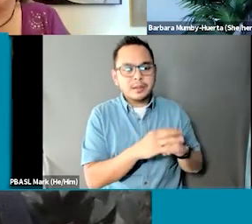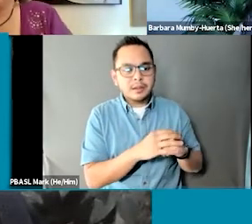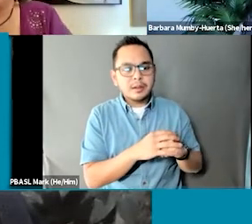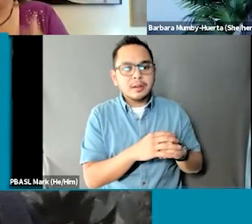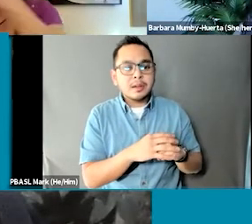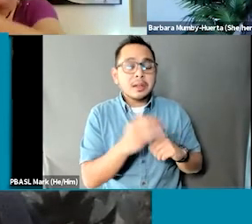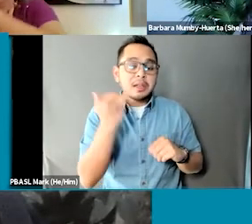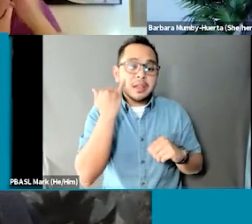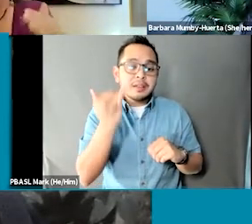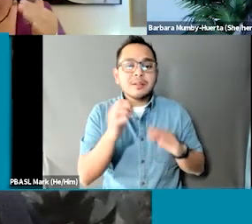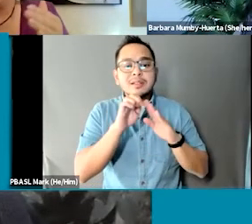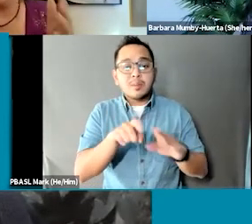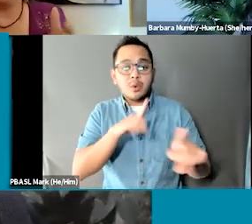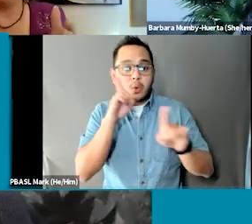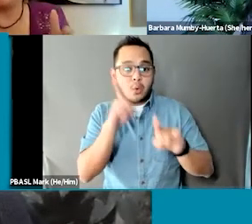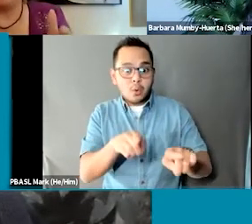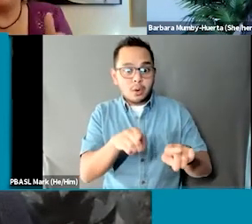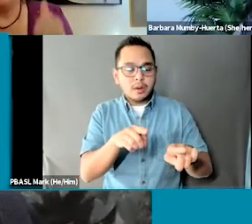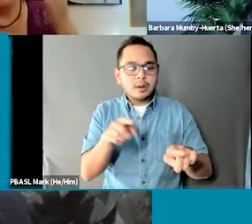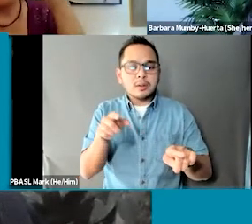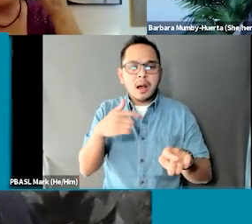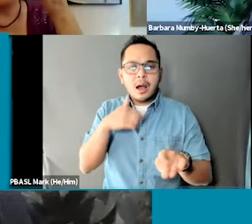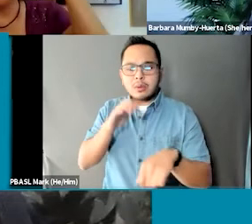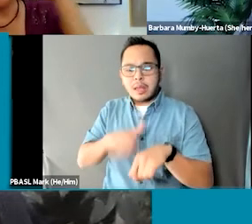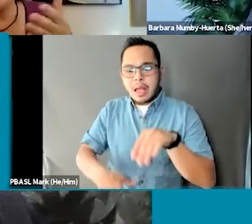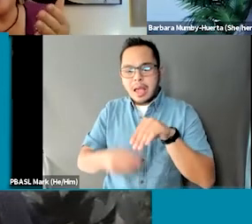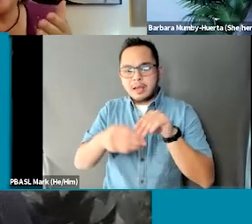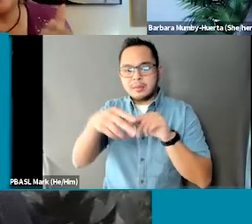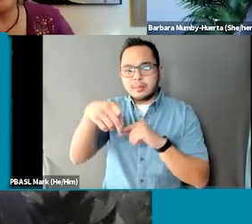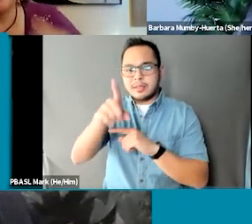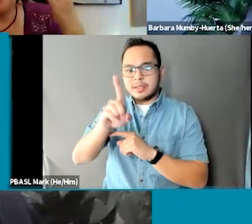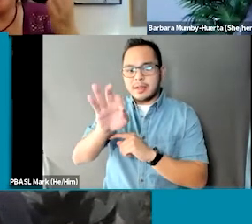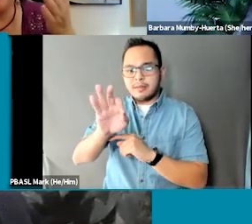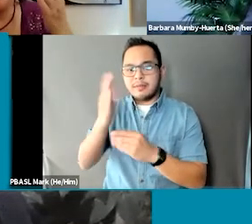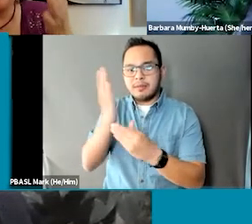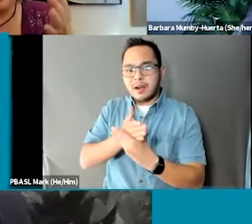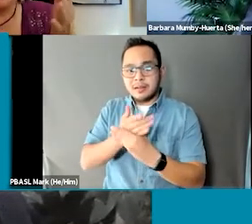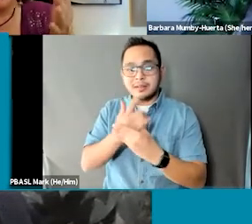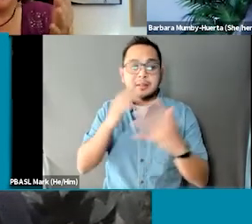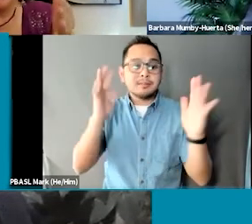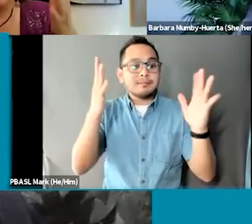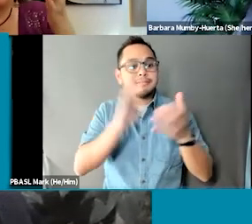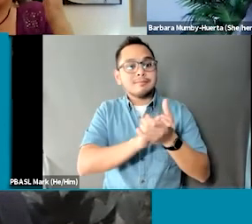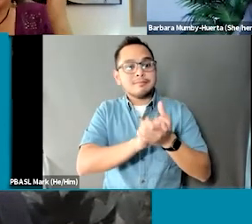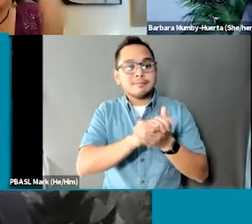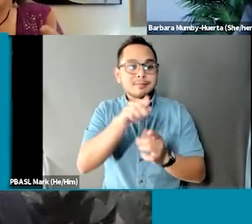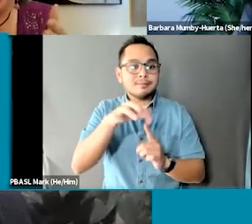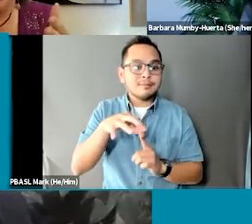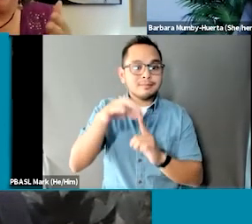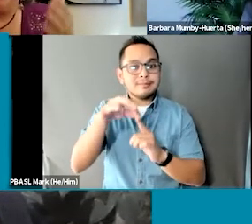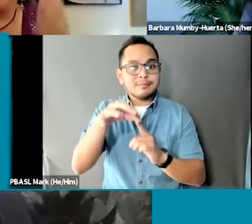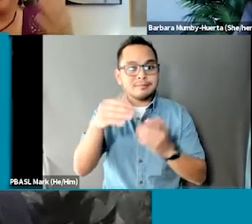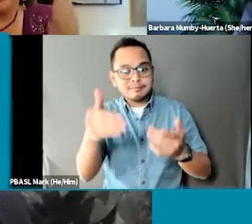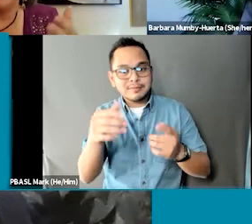you were to order that, then I send you a PDF file that says, congratulations, you're unique. So